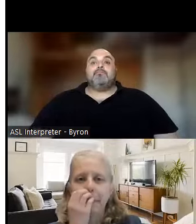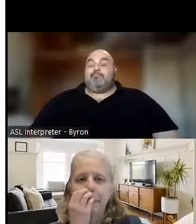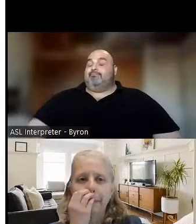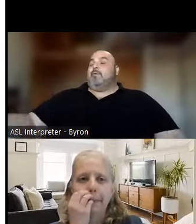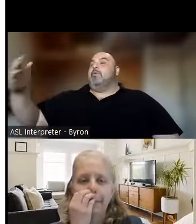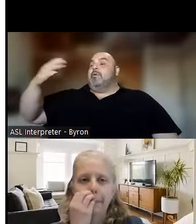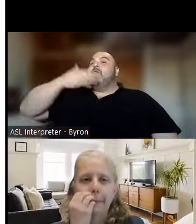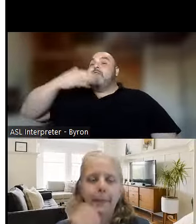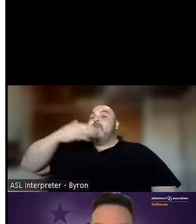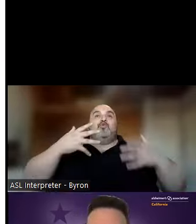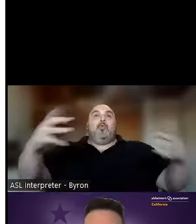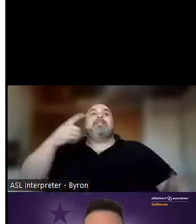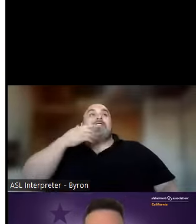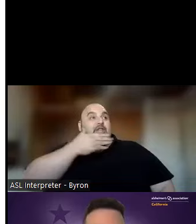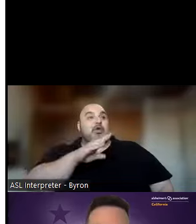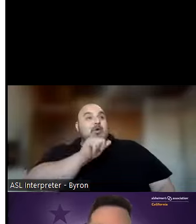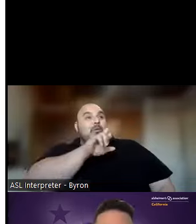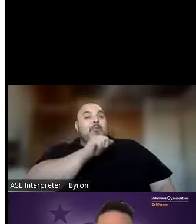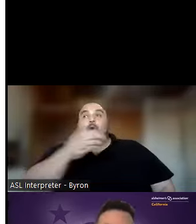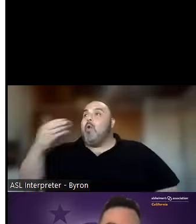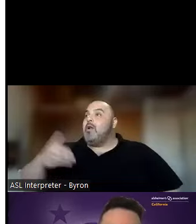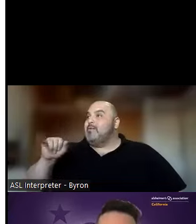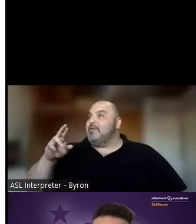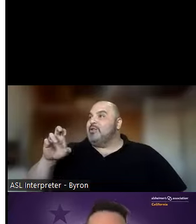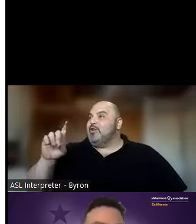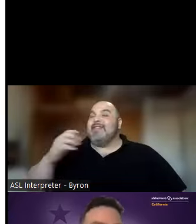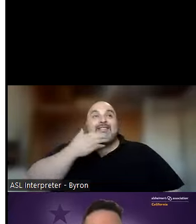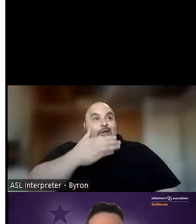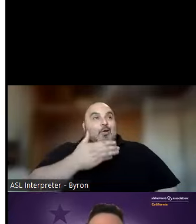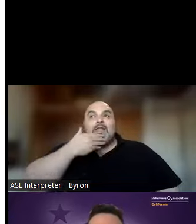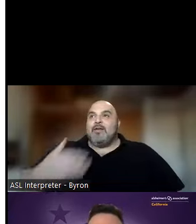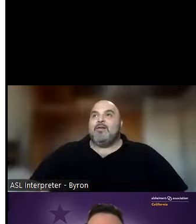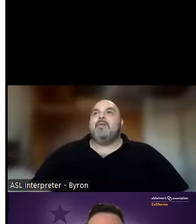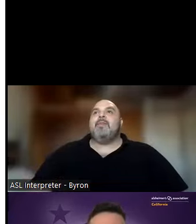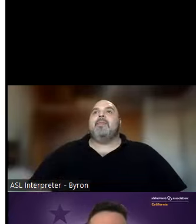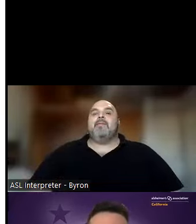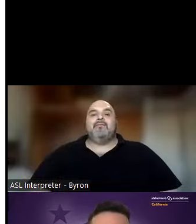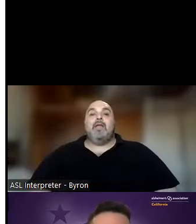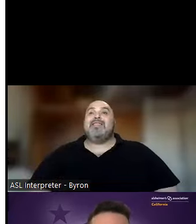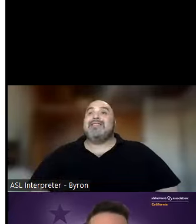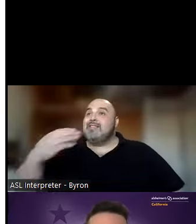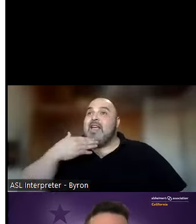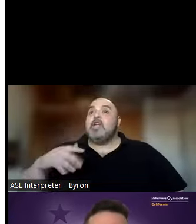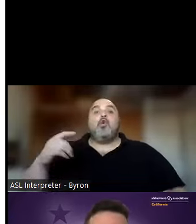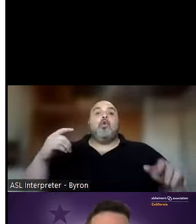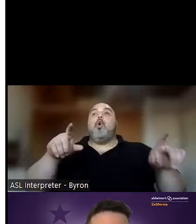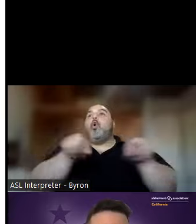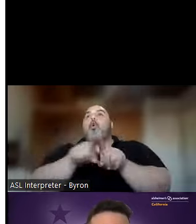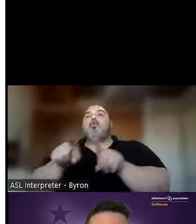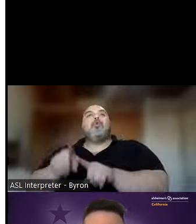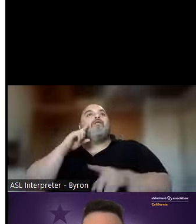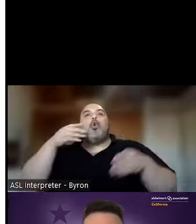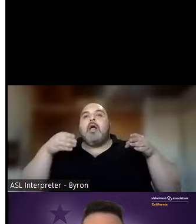thank you all so much. Thank you, Barbara. Welcome, Jared. Thank you. Thank you. thank you also just for allowing us